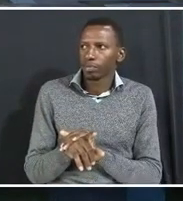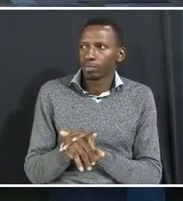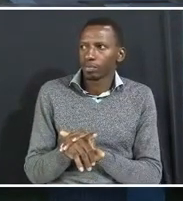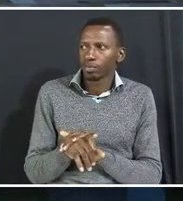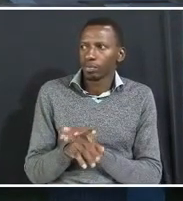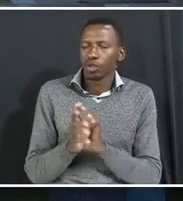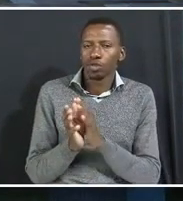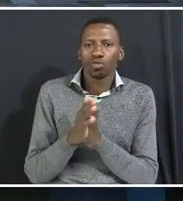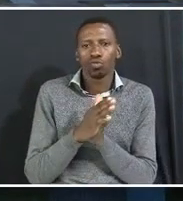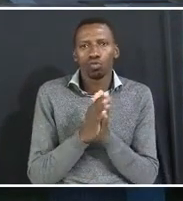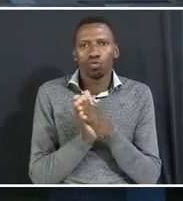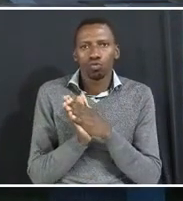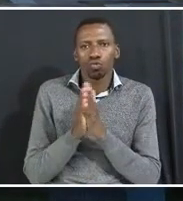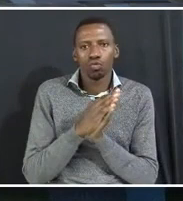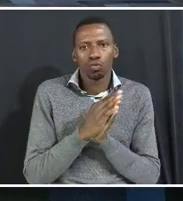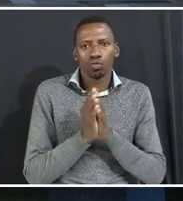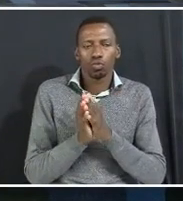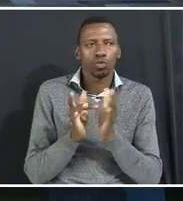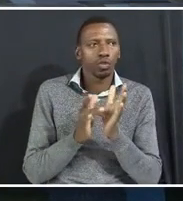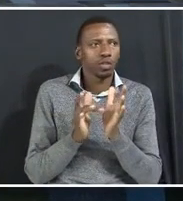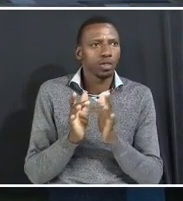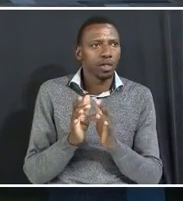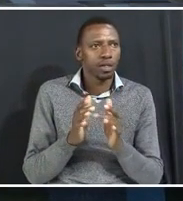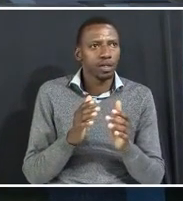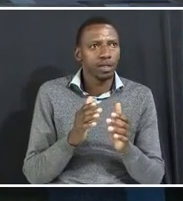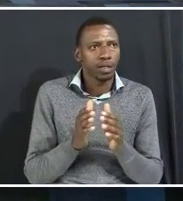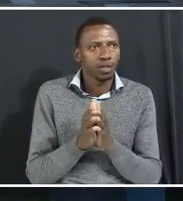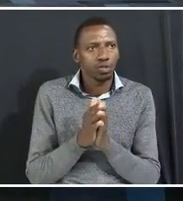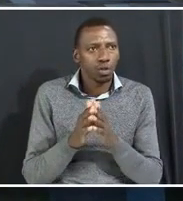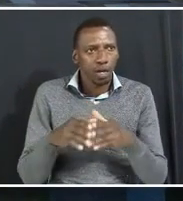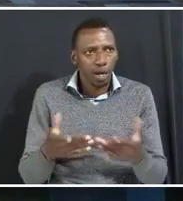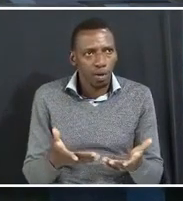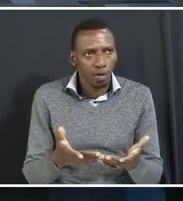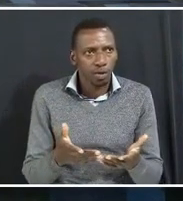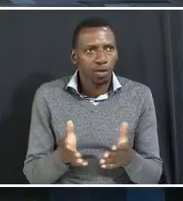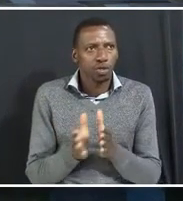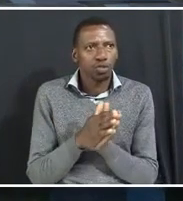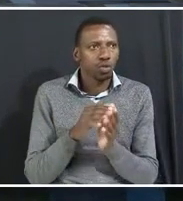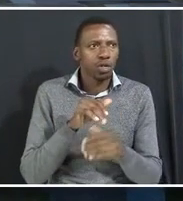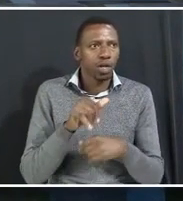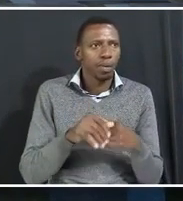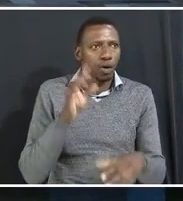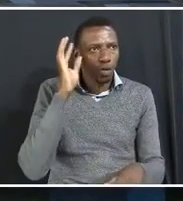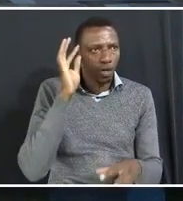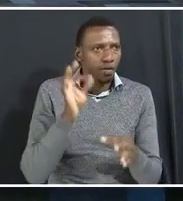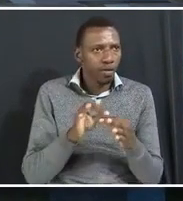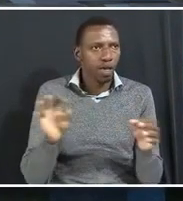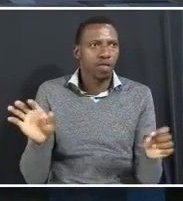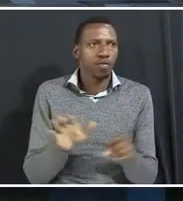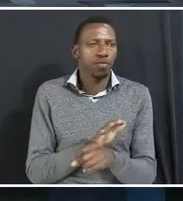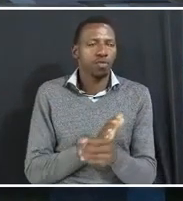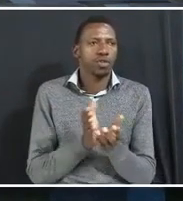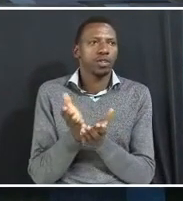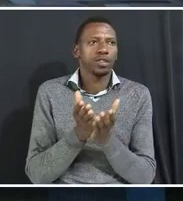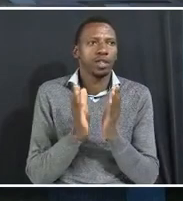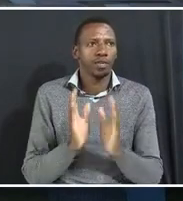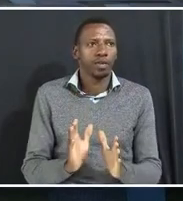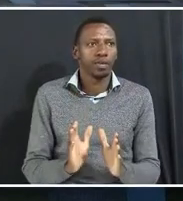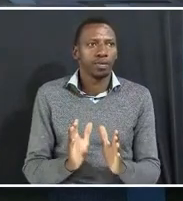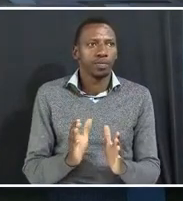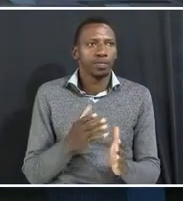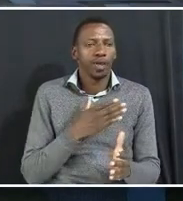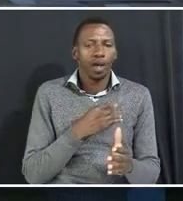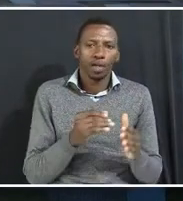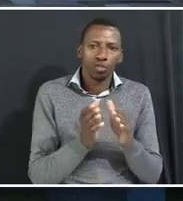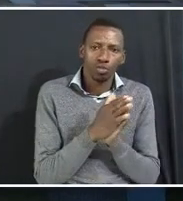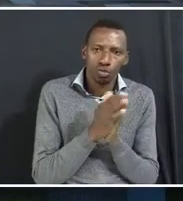of stories. He begins by telling them the story of a faithful servant, and he goes to the story of the 10